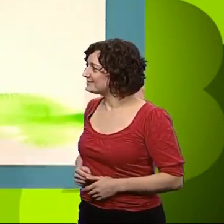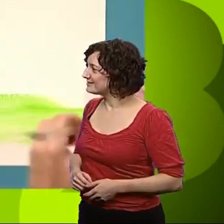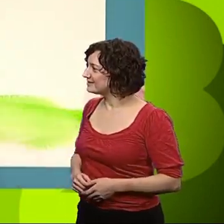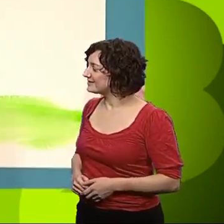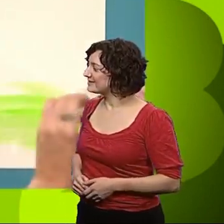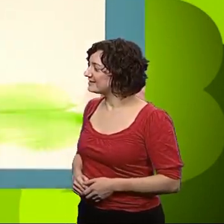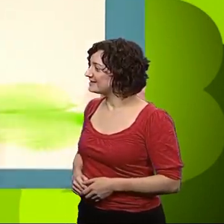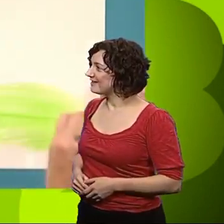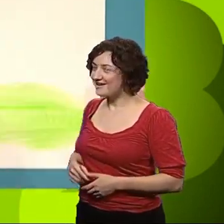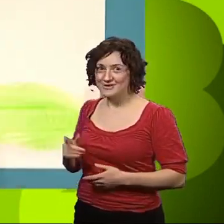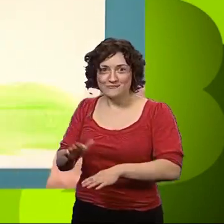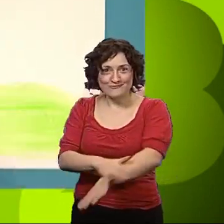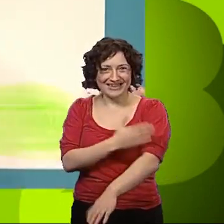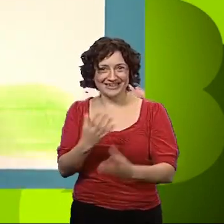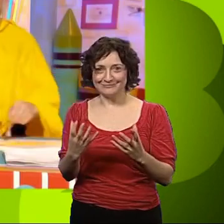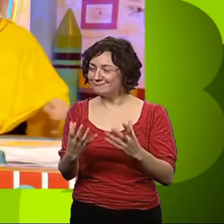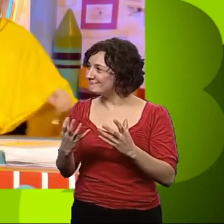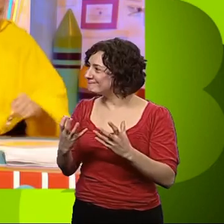Let's get that nice green on the go.